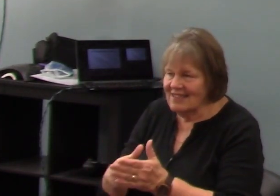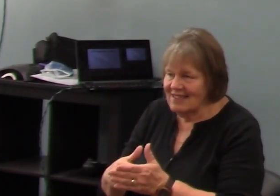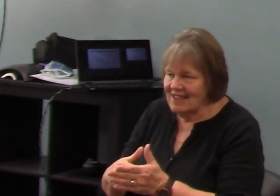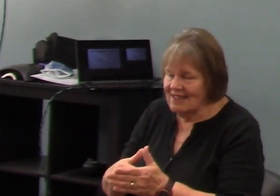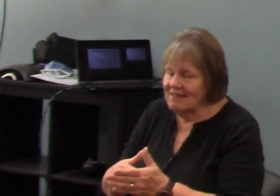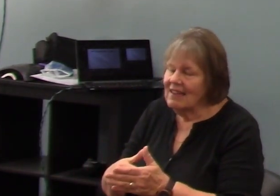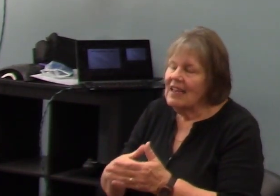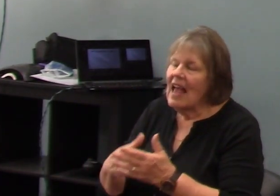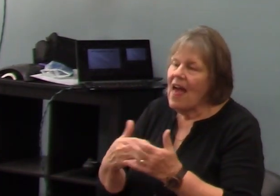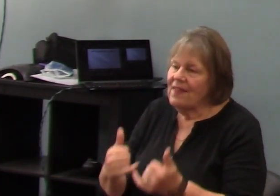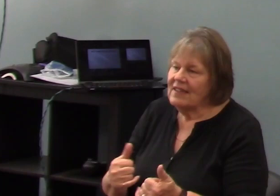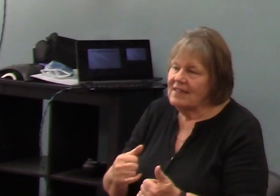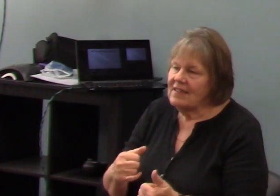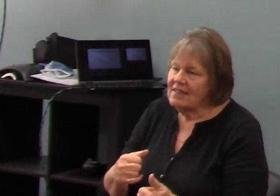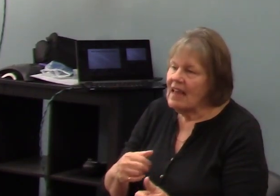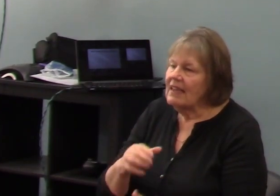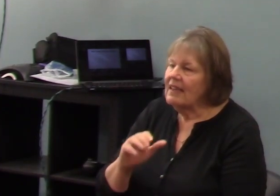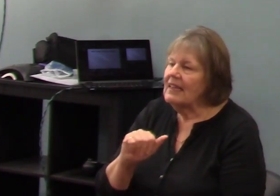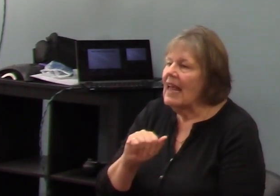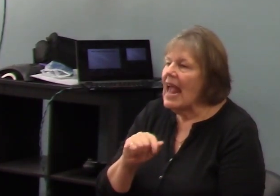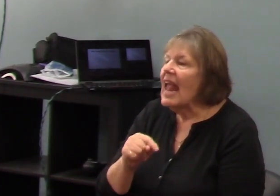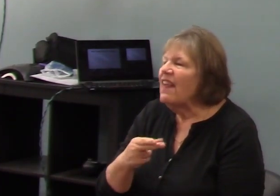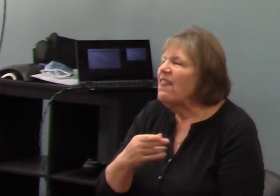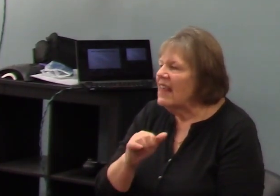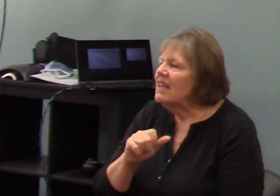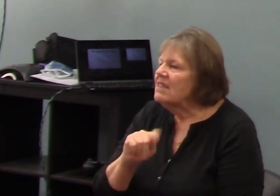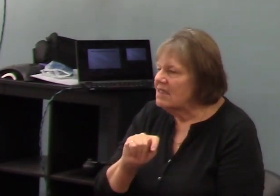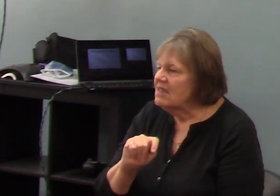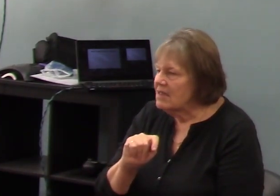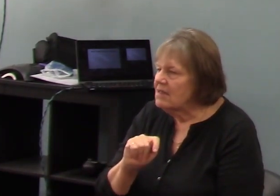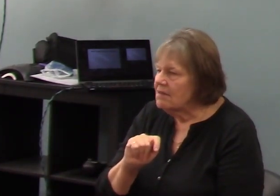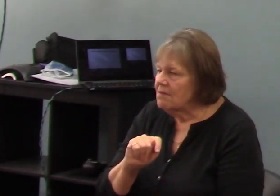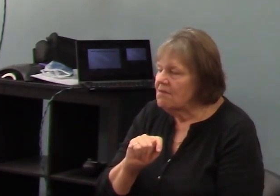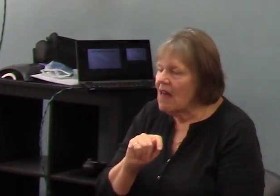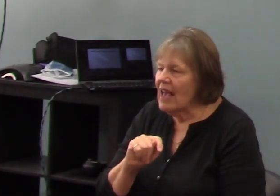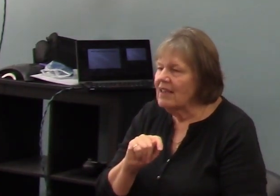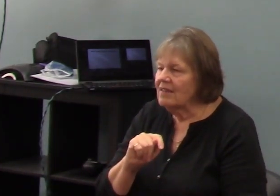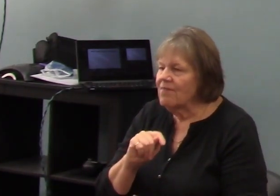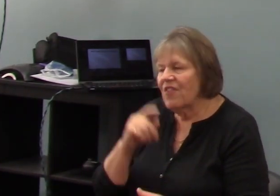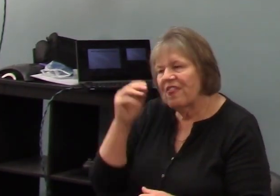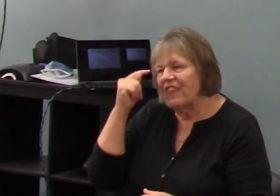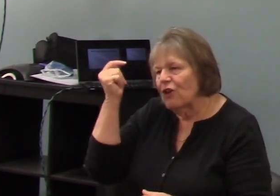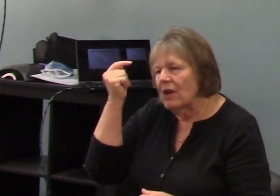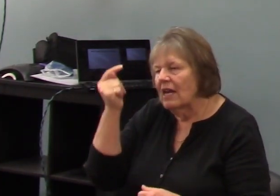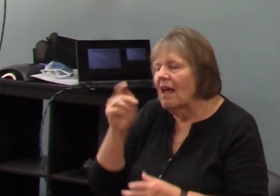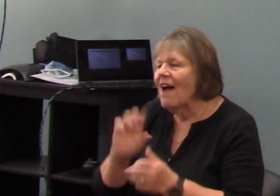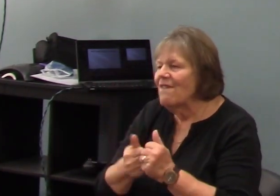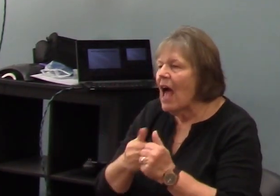atheistic version of how the universe came to be. We don't have time to talk about this in great detail